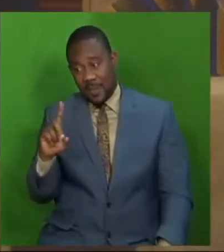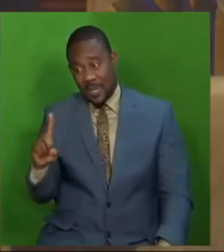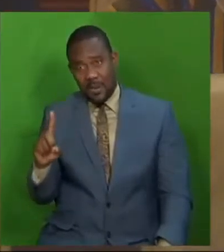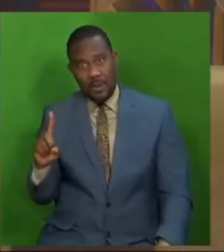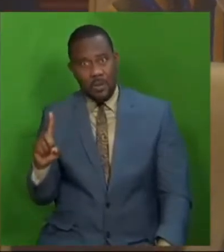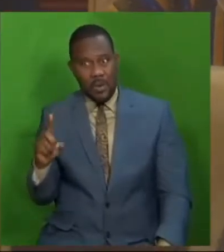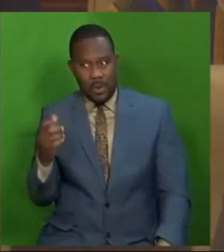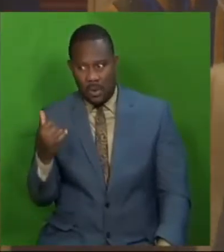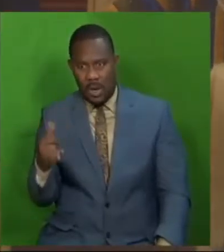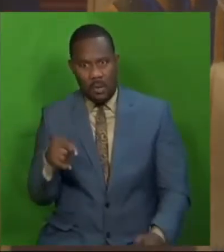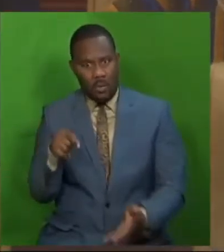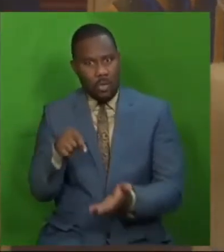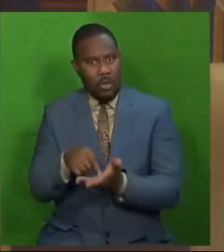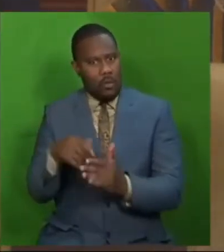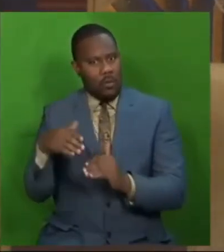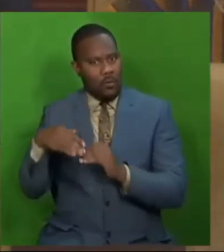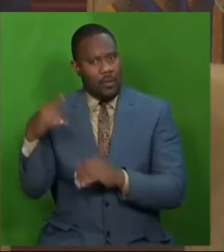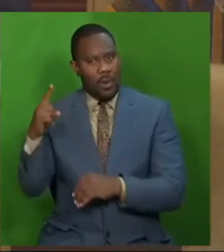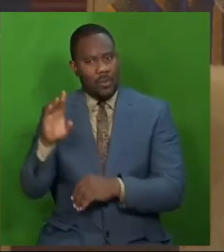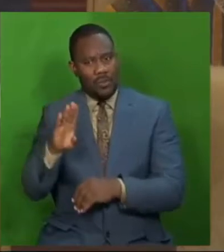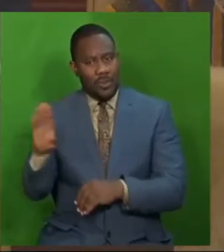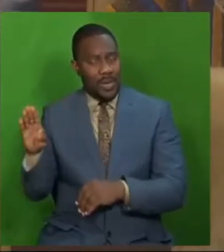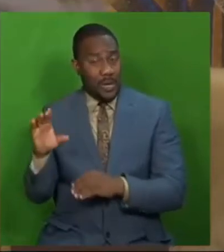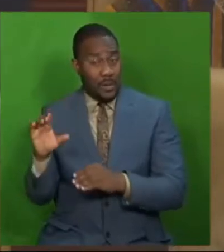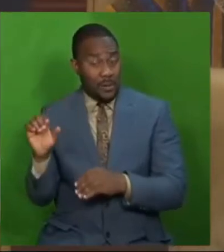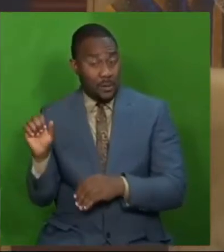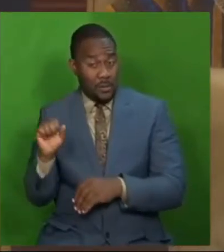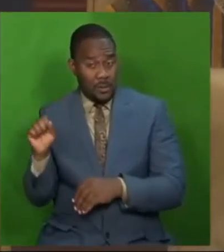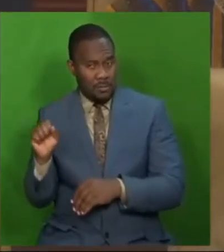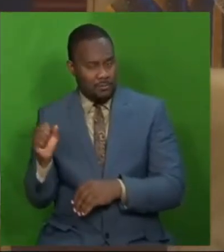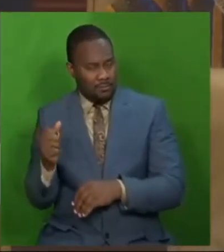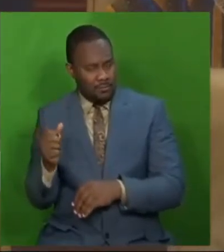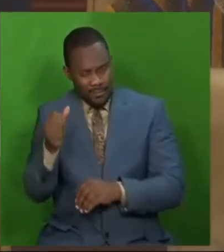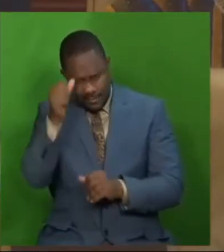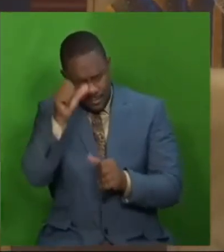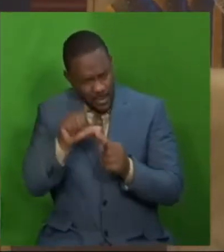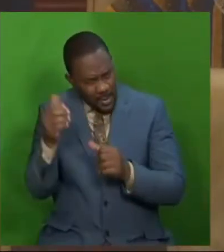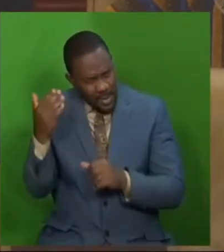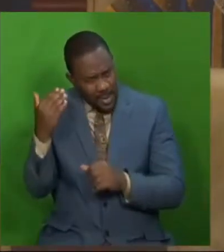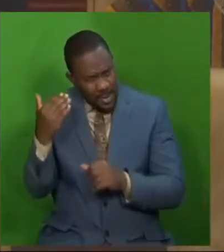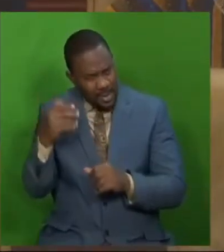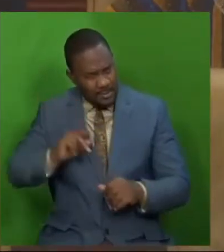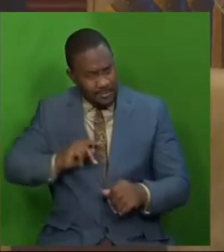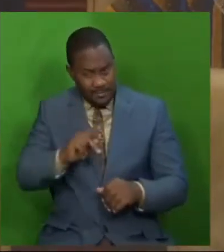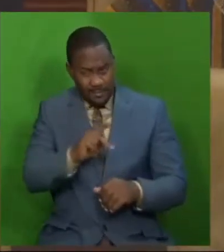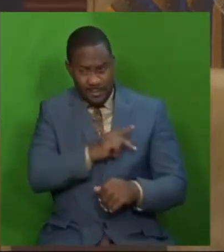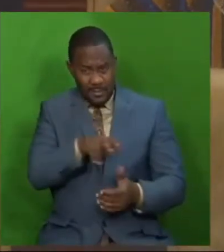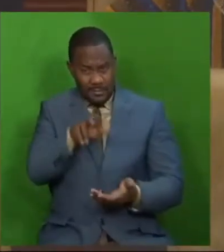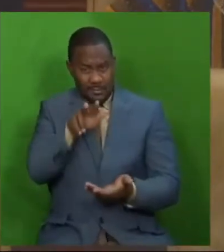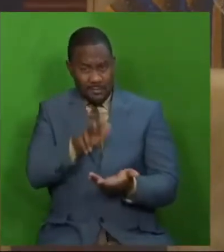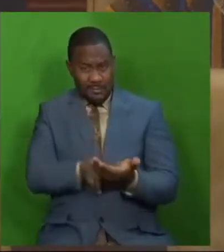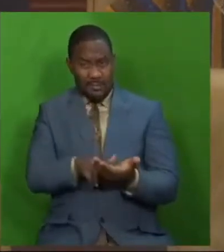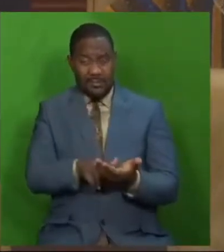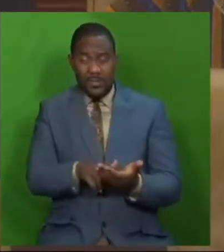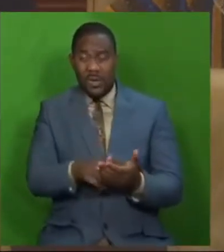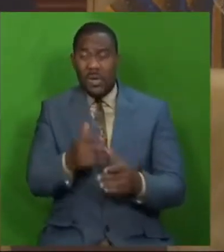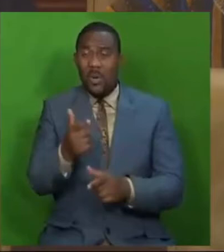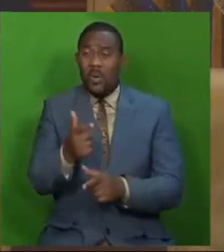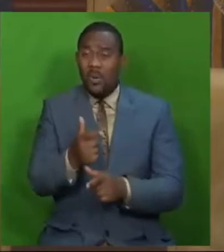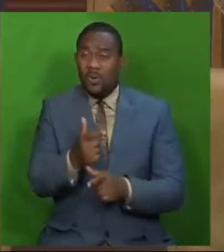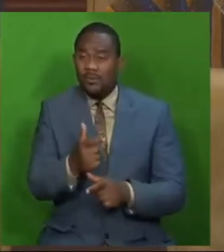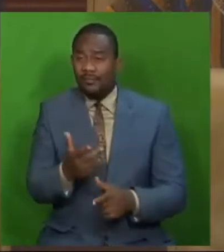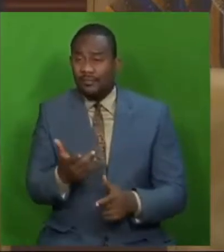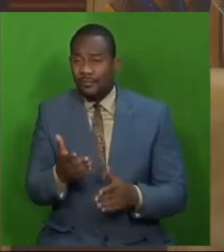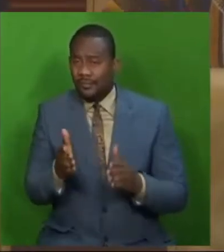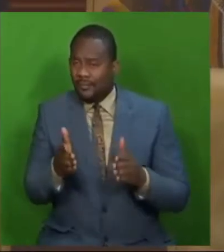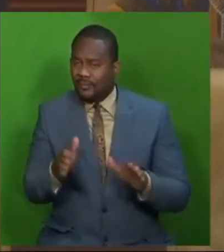Mr. Speaker, you recall that in the last parliament, just last year, this House approved the syndicated loan facility to enable